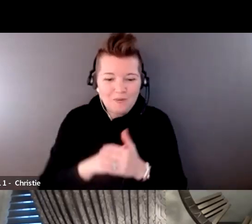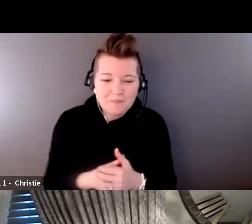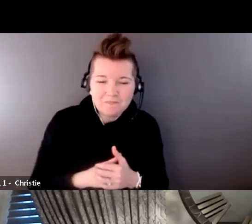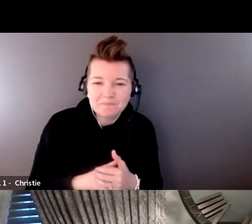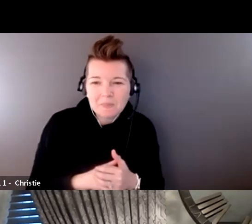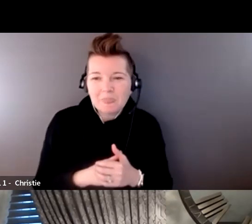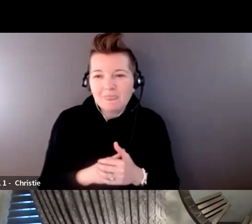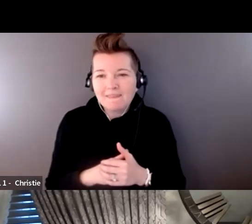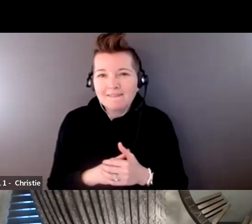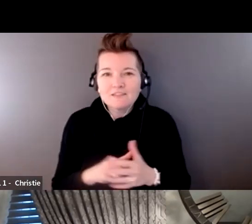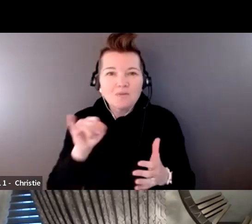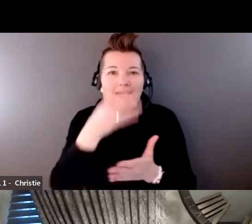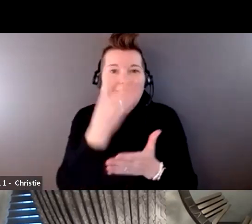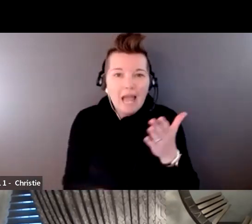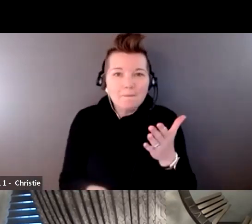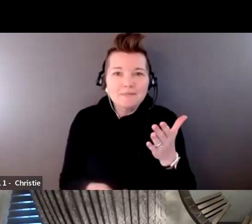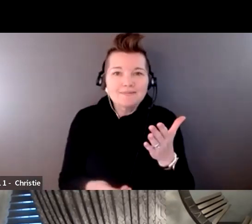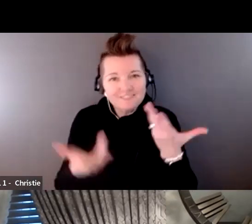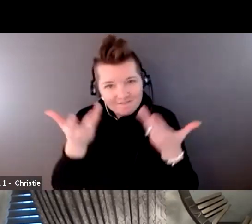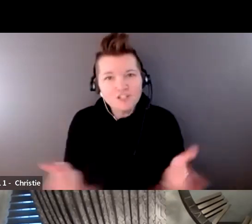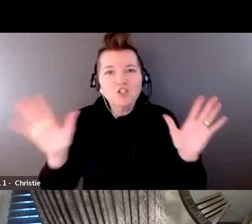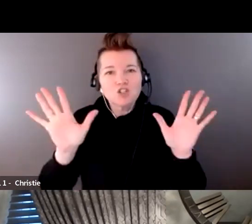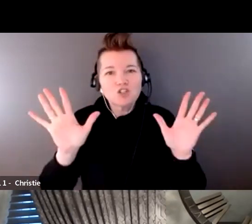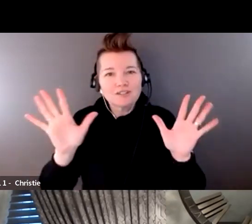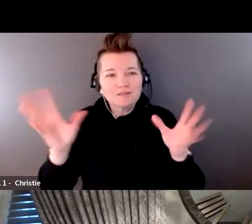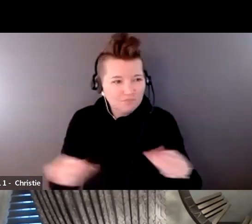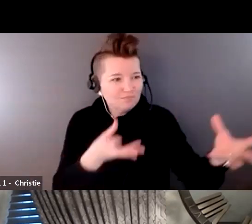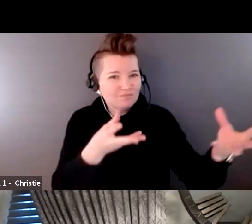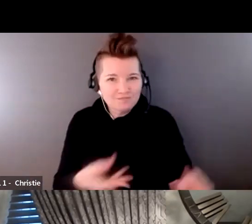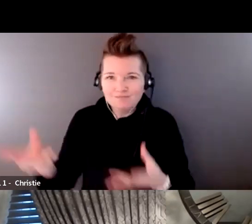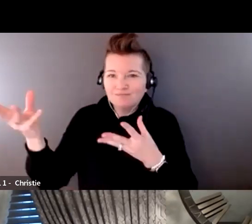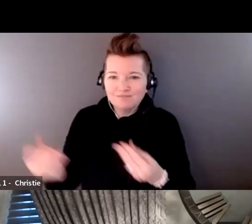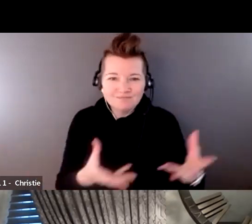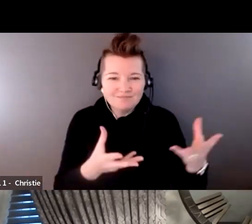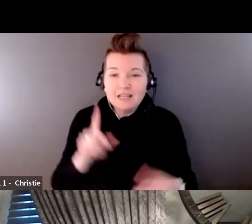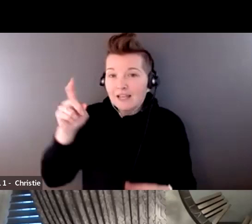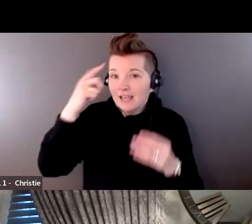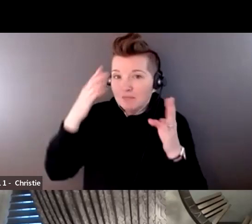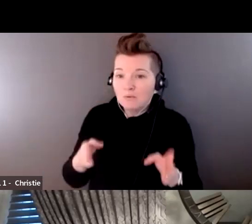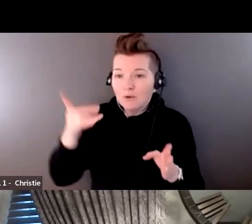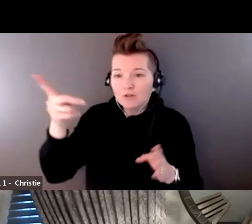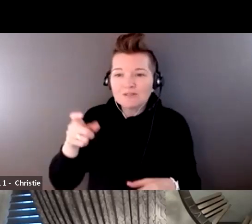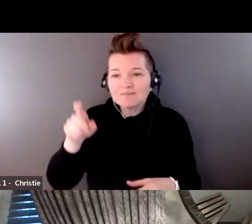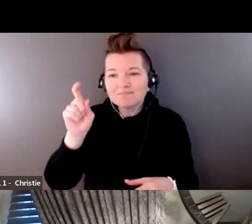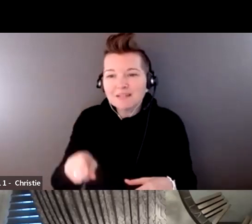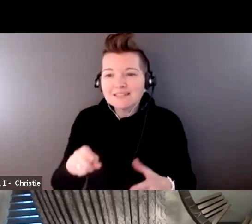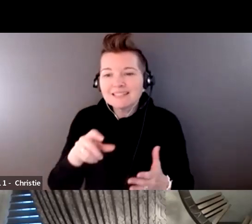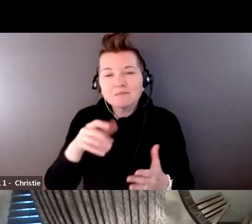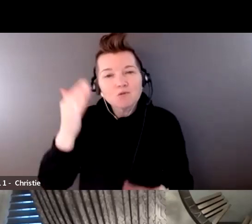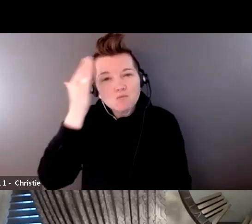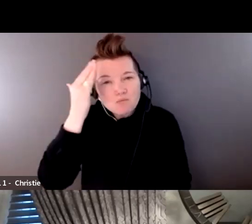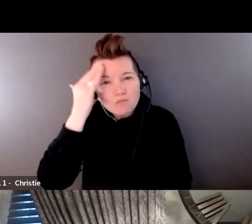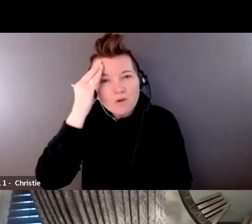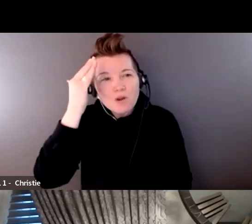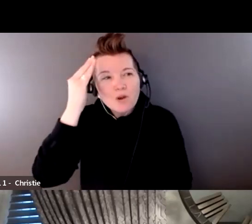can be bridged. So I think that's something that employers need to be leery about or aware about.